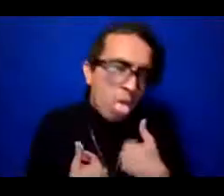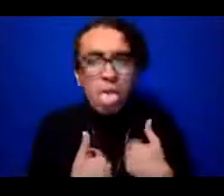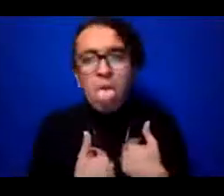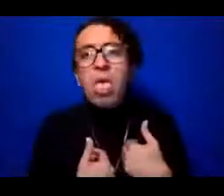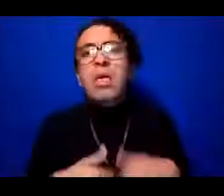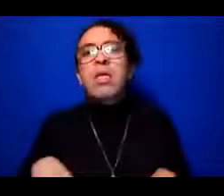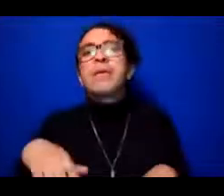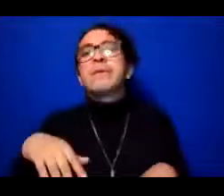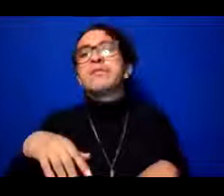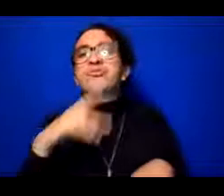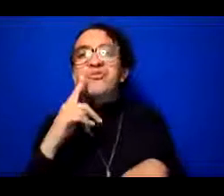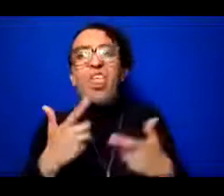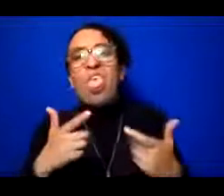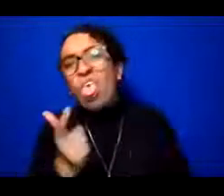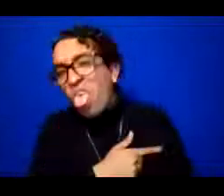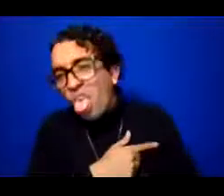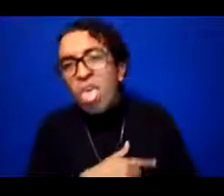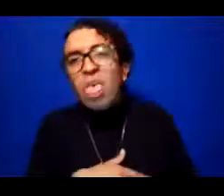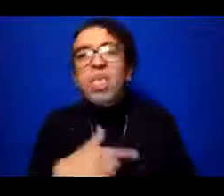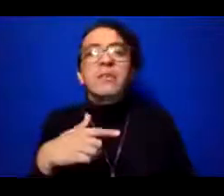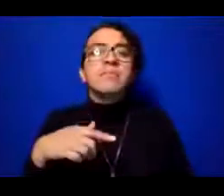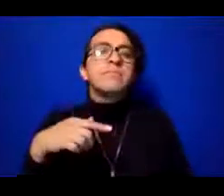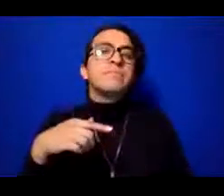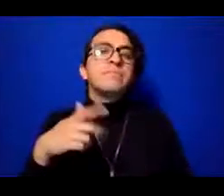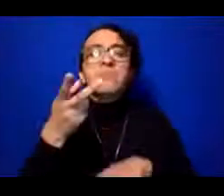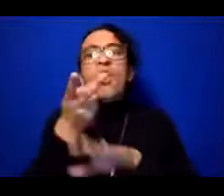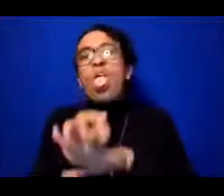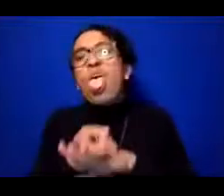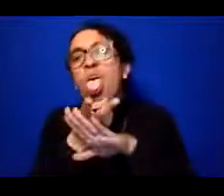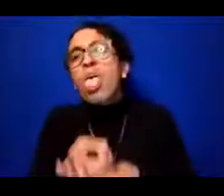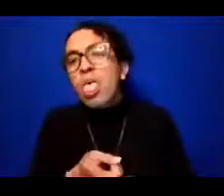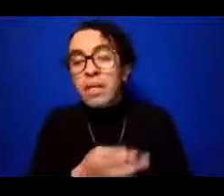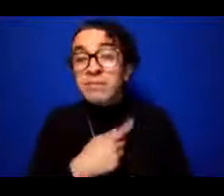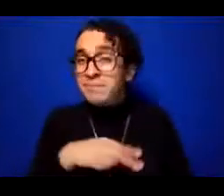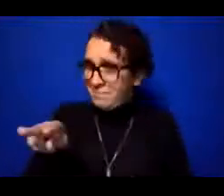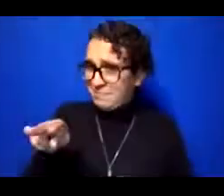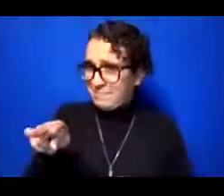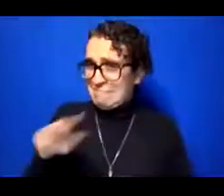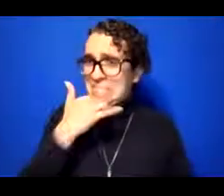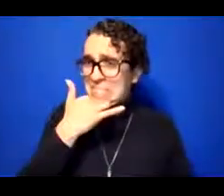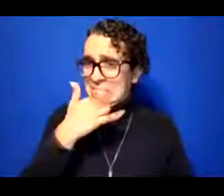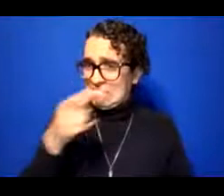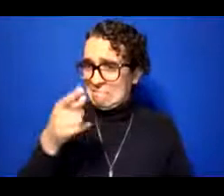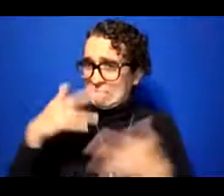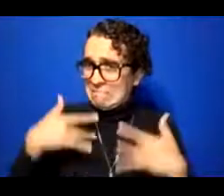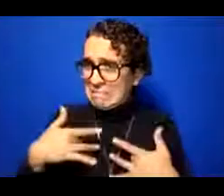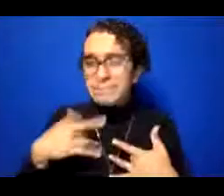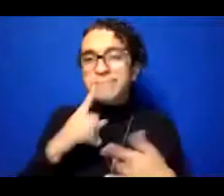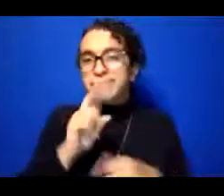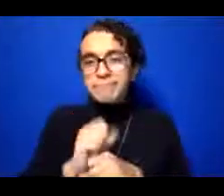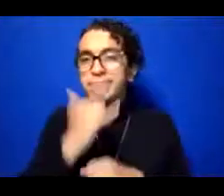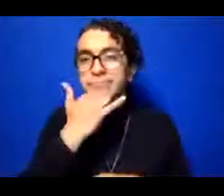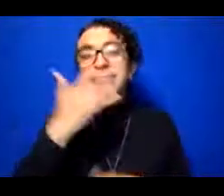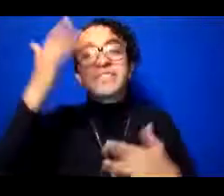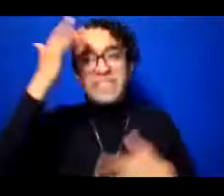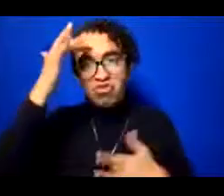They're lethargic. They can't get out of bed. Sometimes it can be mistaken for depression when in fact it's actually an infectious issue that needs